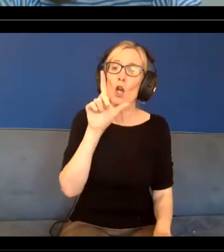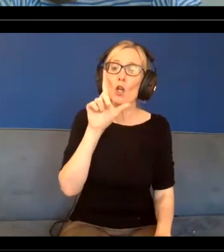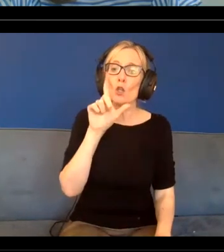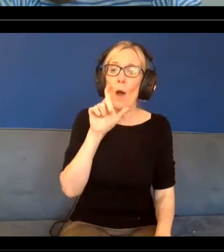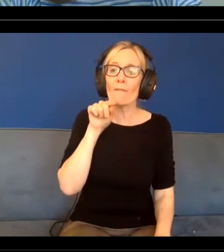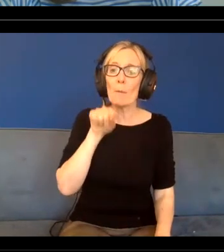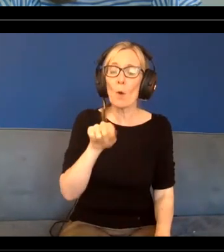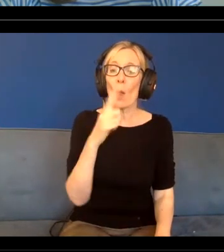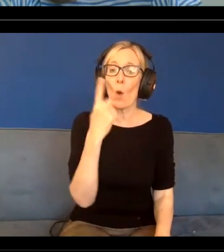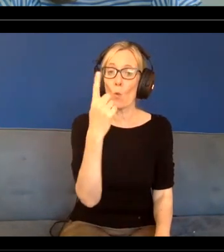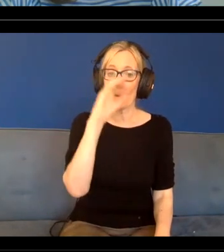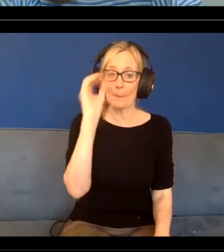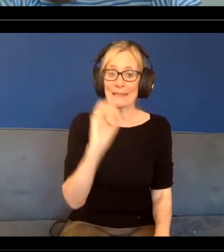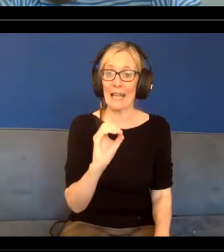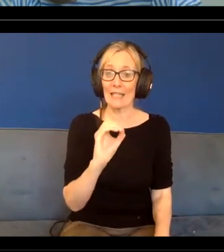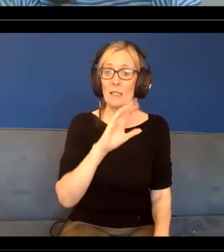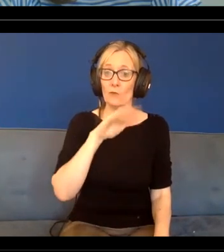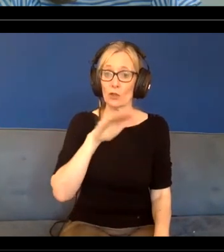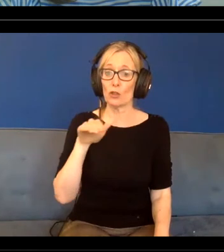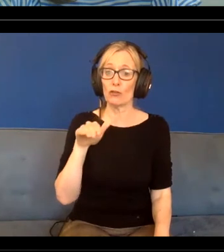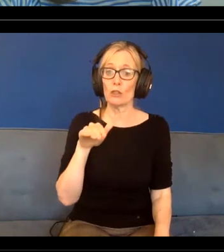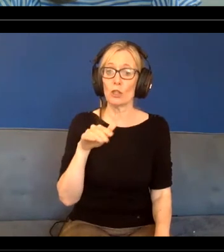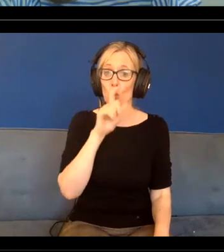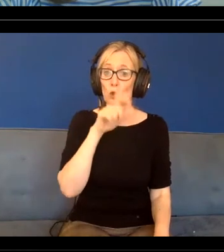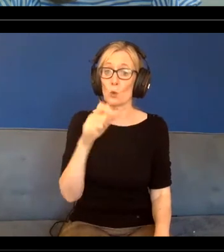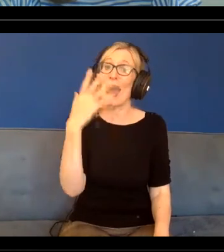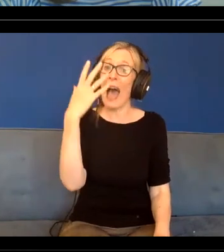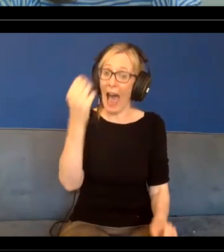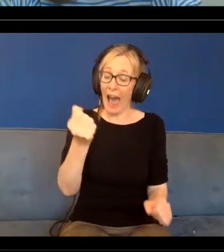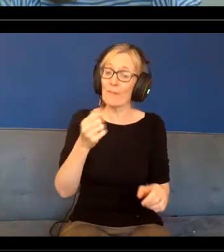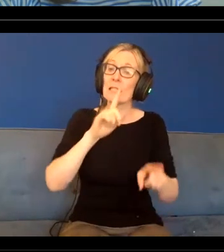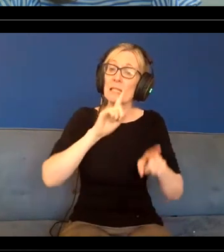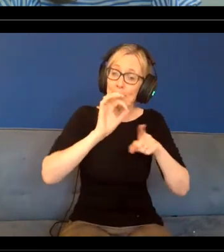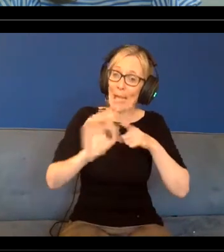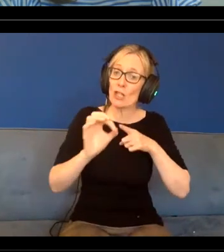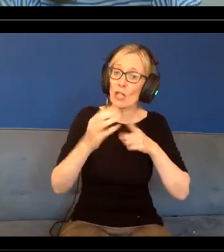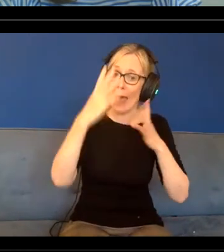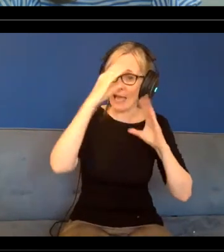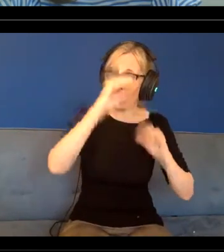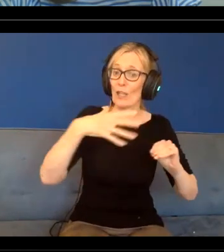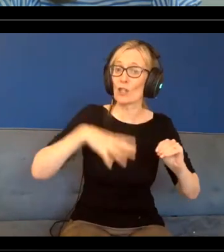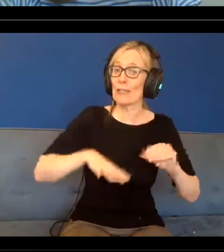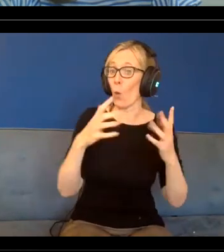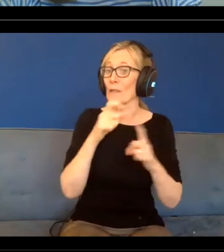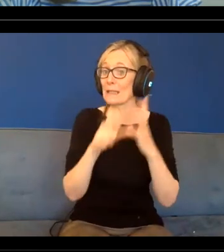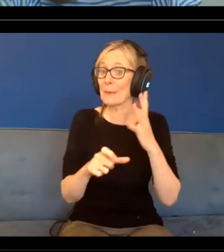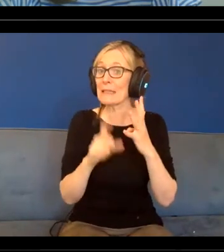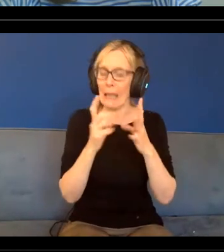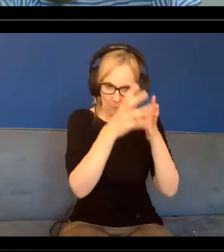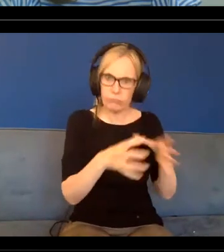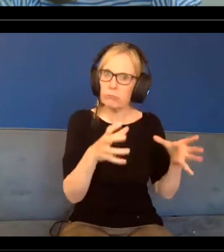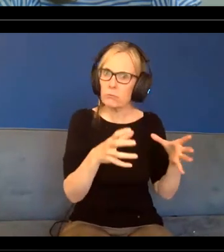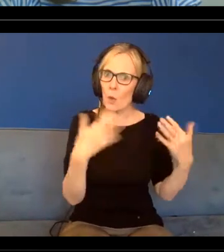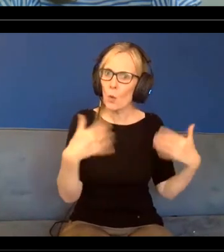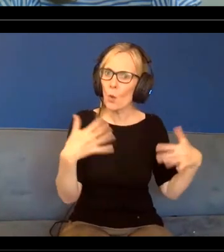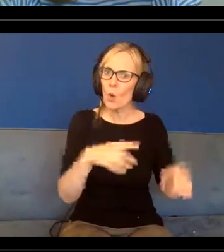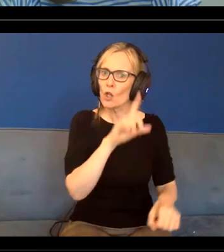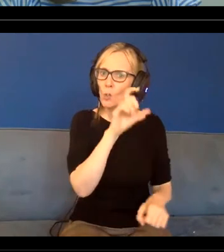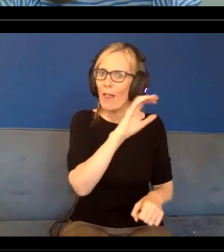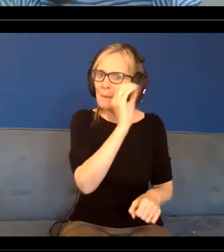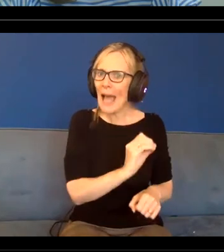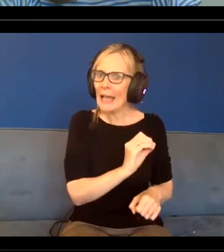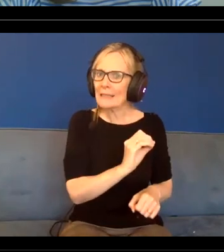students do have either a special educational need or disability. And that's a huge proportion of students who are